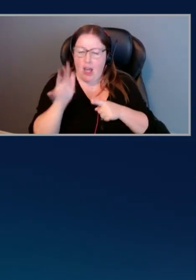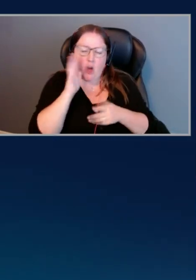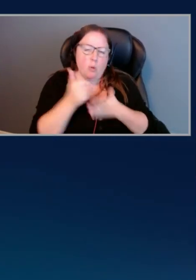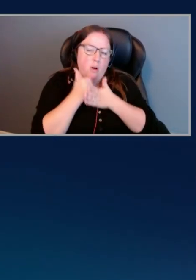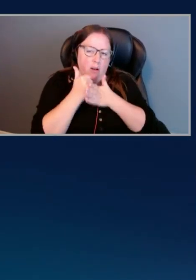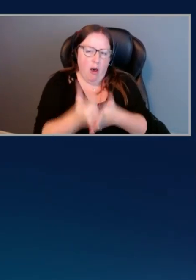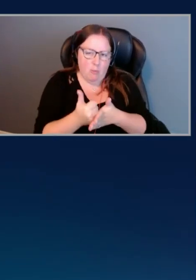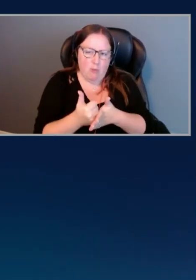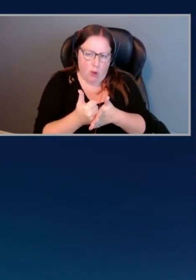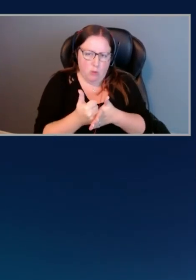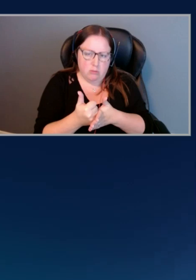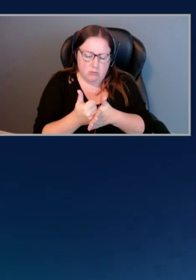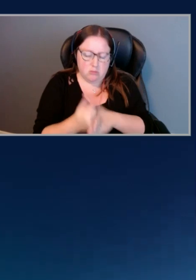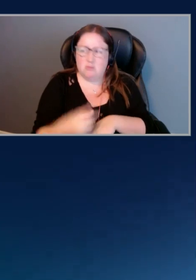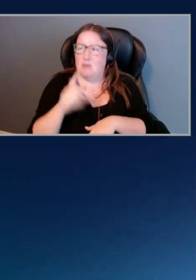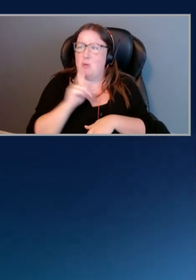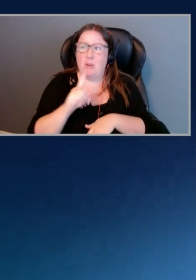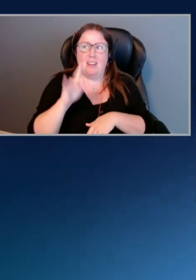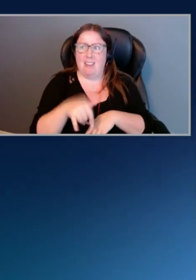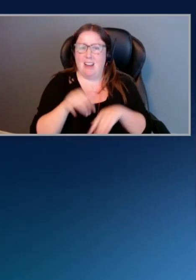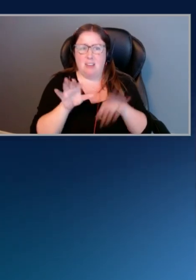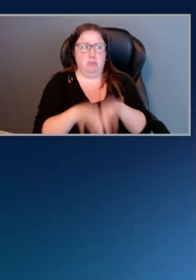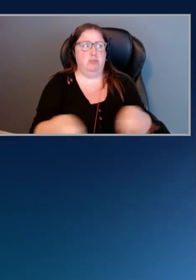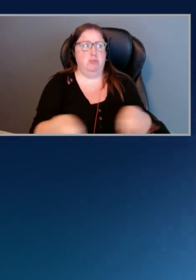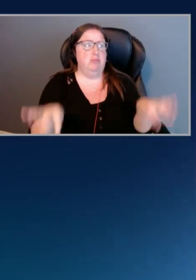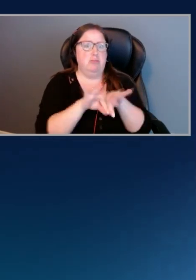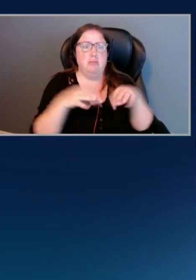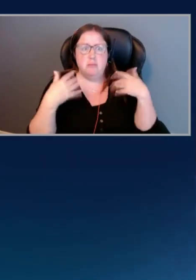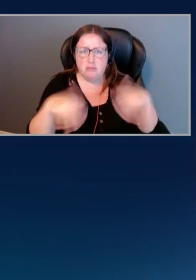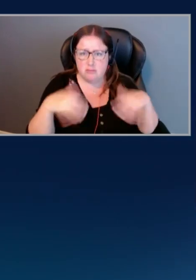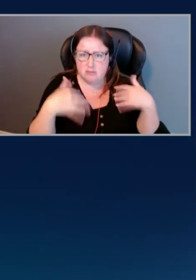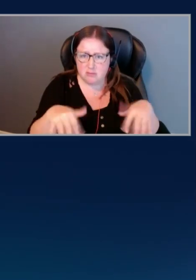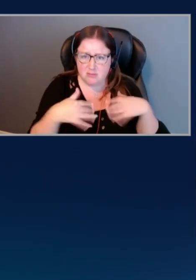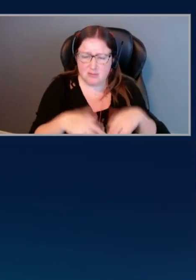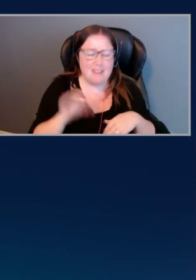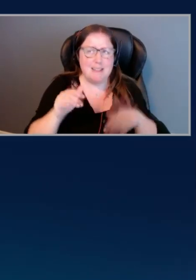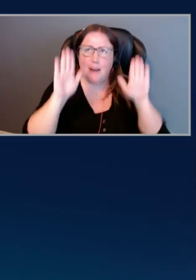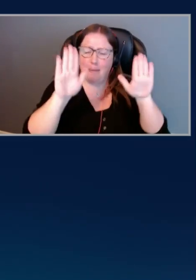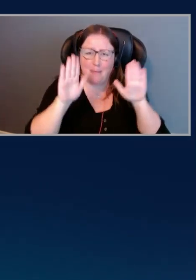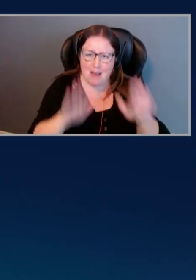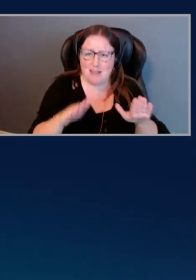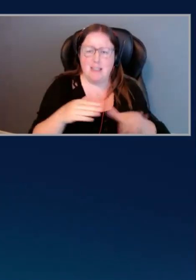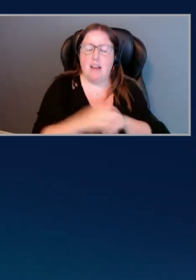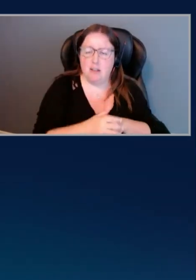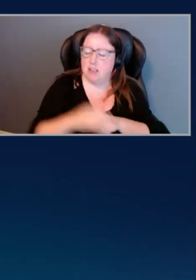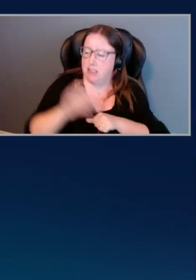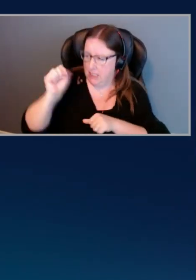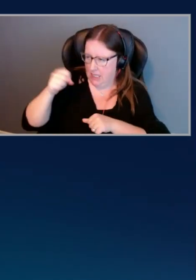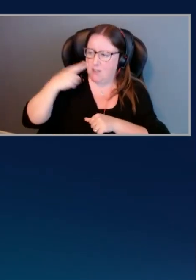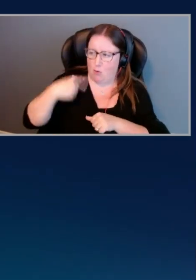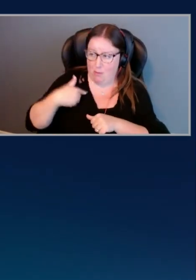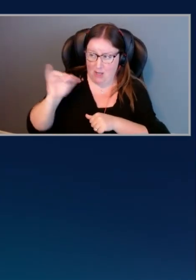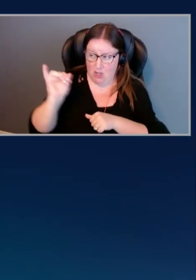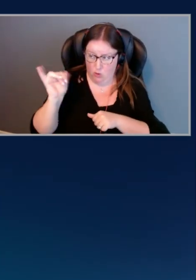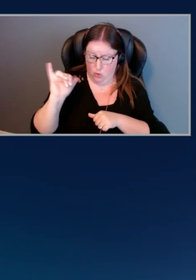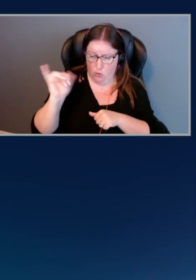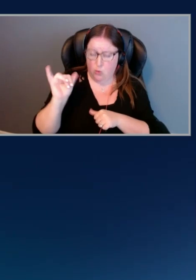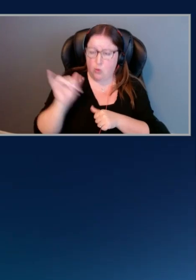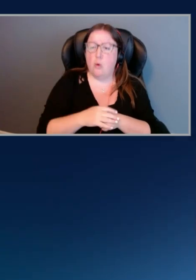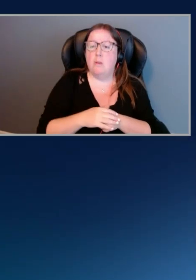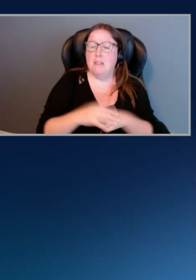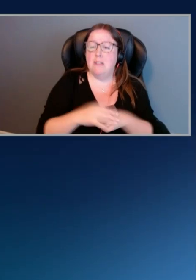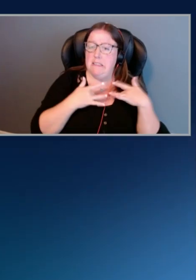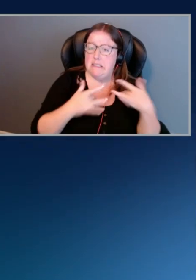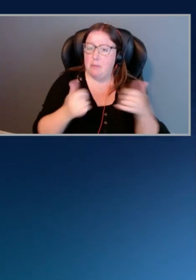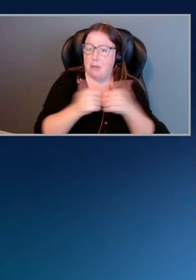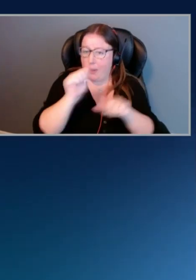And that has been a big deal. That's a killer feature of it all. Yeah. So I think for me also, the one big thing is like normally with your